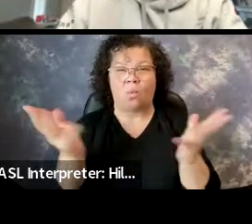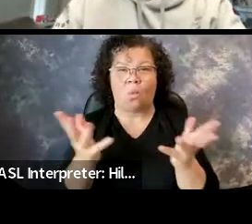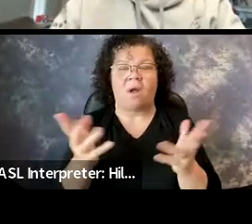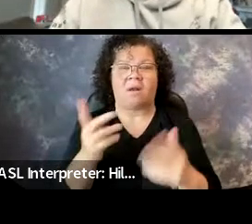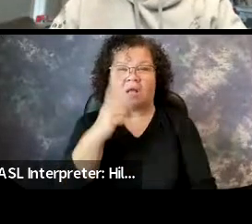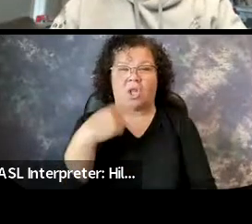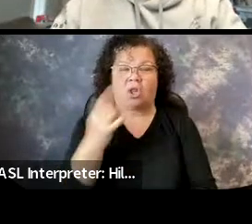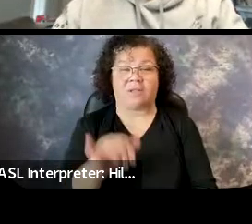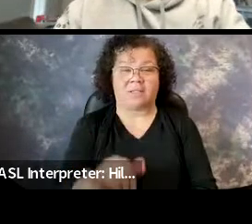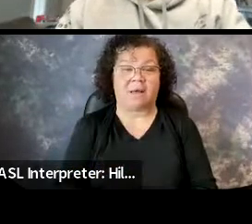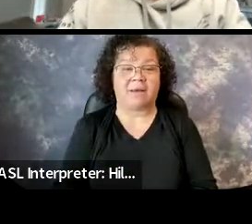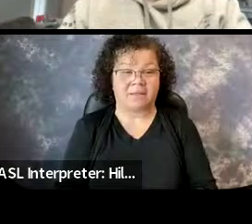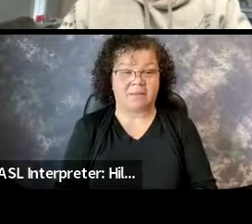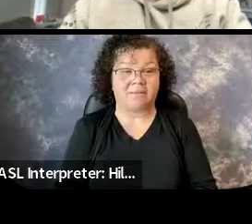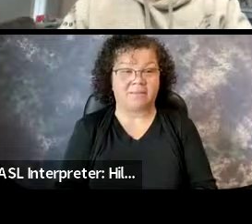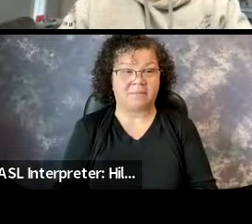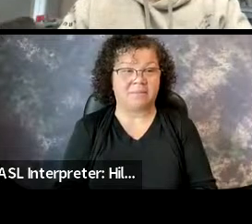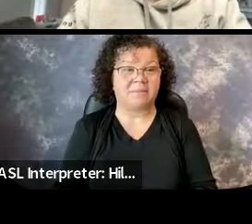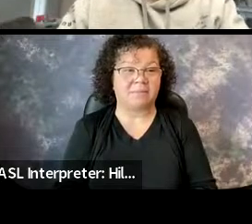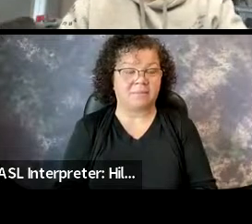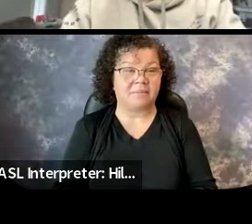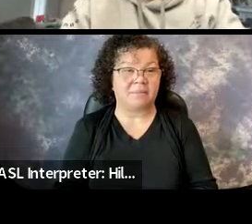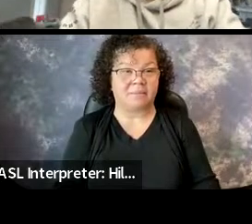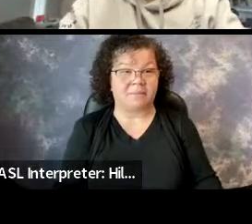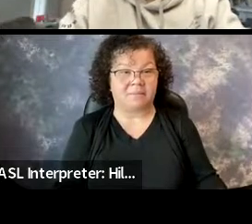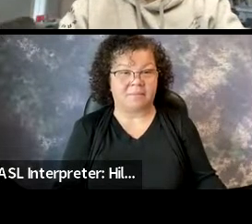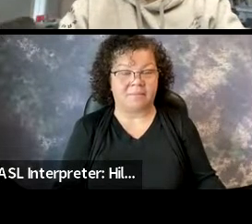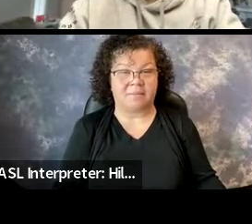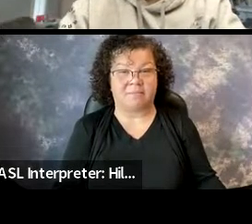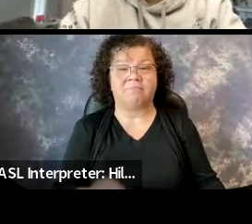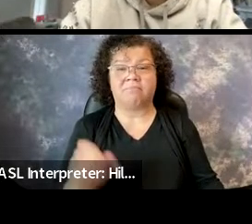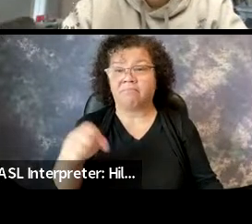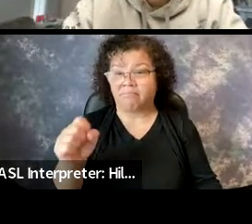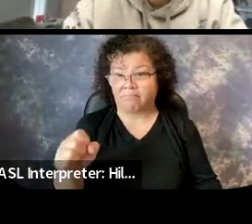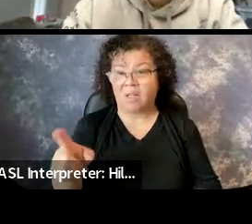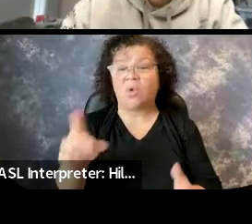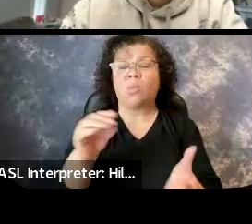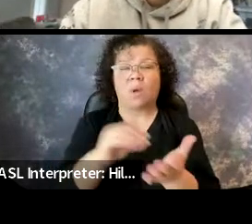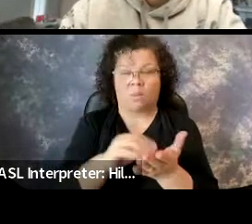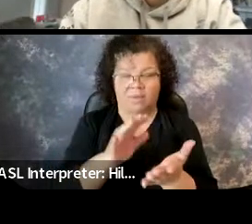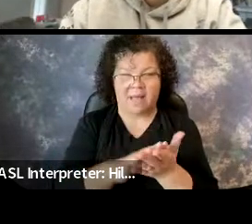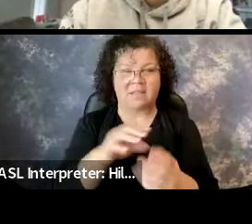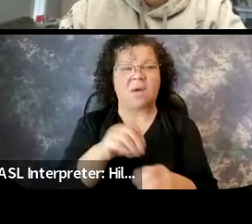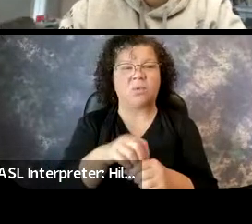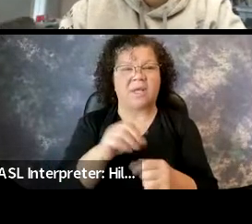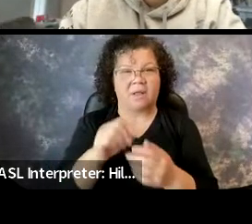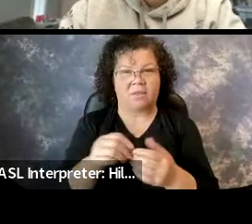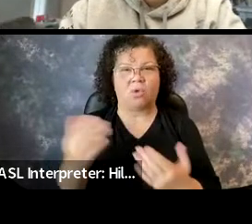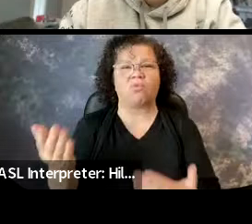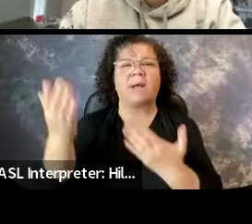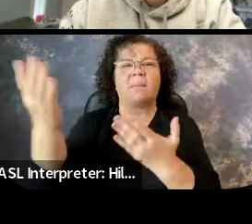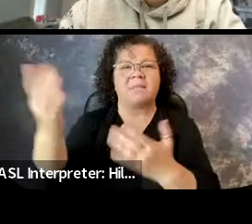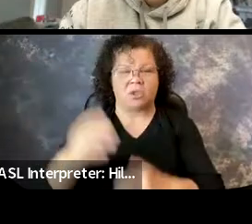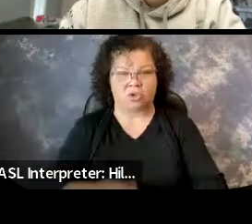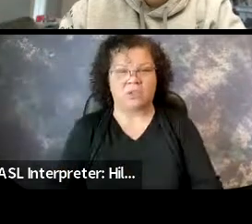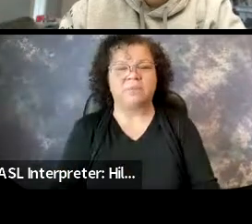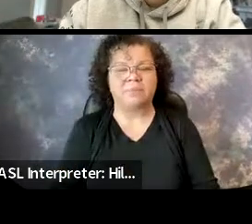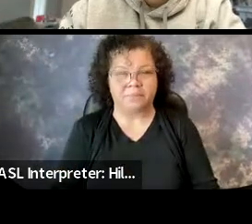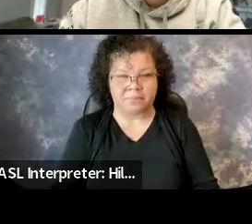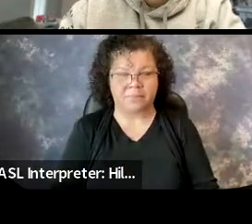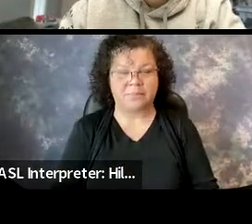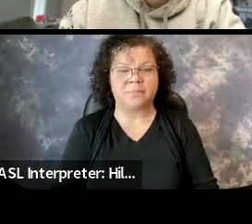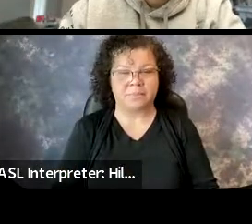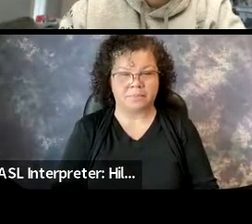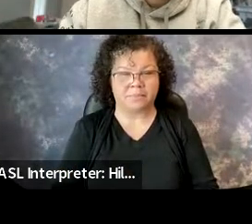like. Thank you, Peter. And we'll absolutely write that into the recommendations that move forward, is that